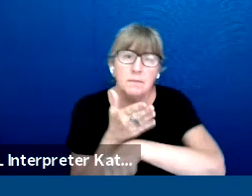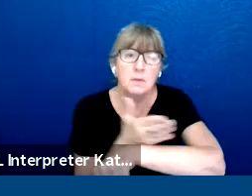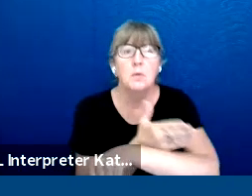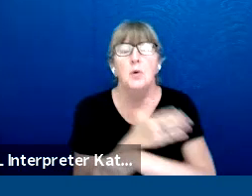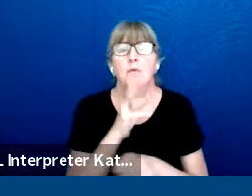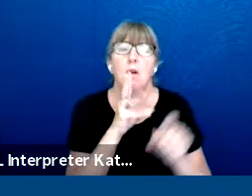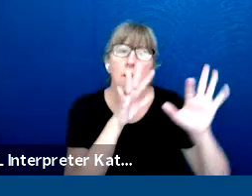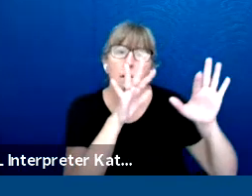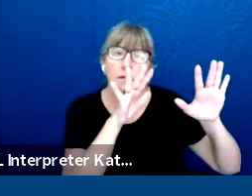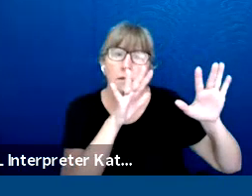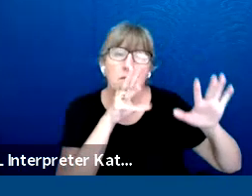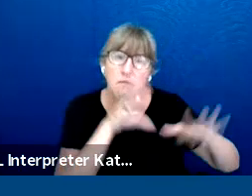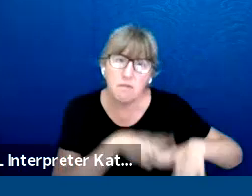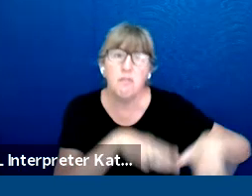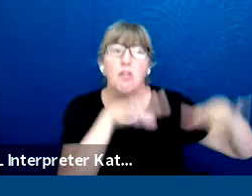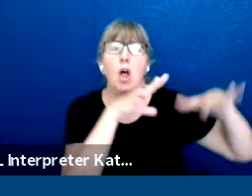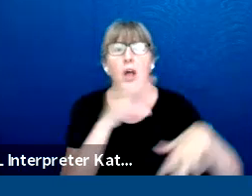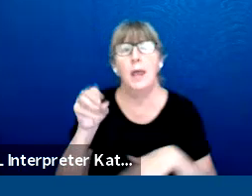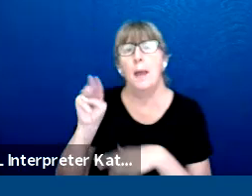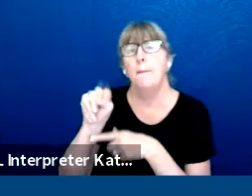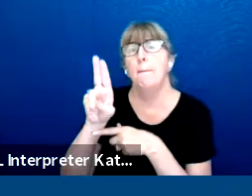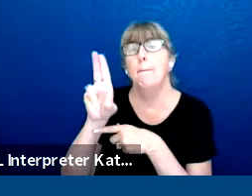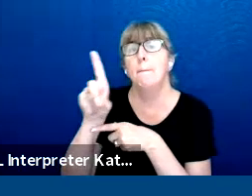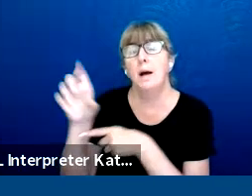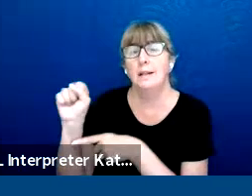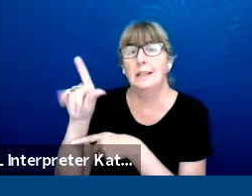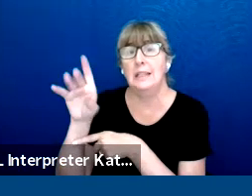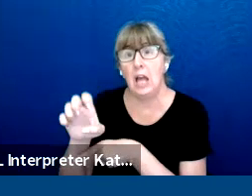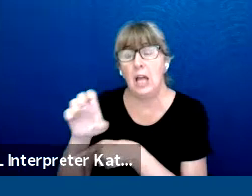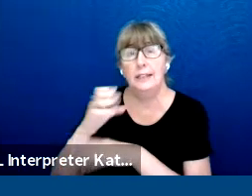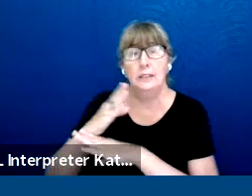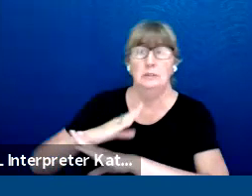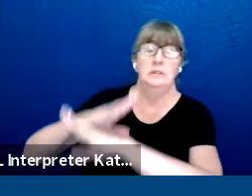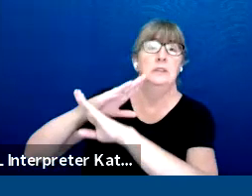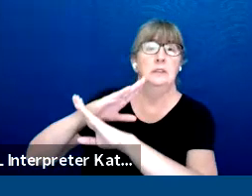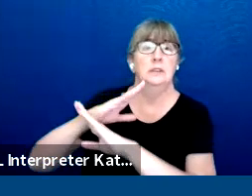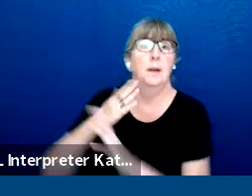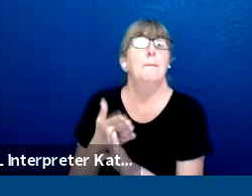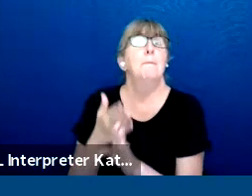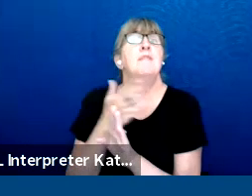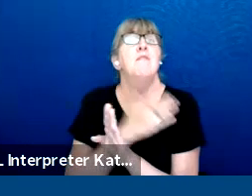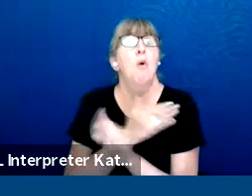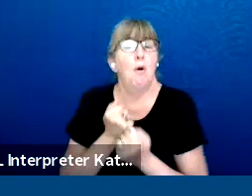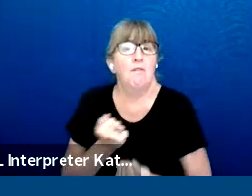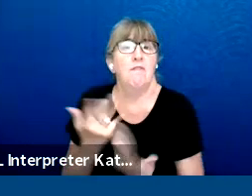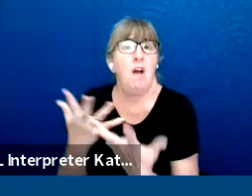mudslide resiliency of a town before there's a fire upslope from the town?